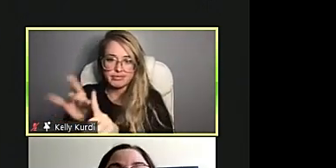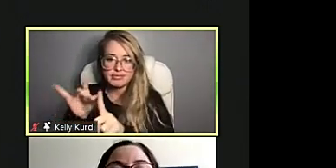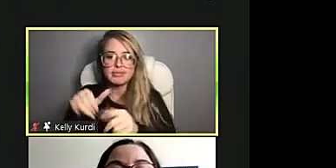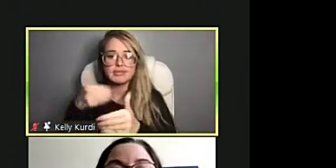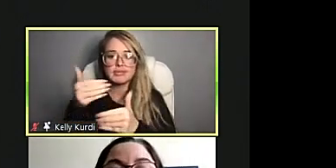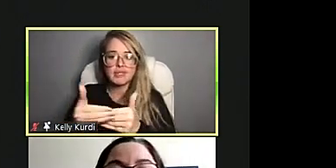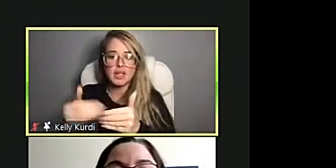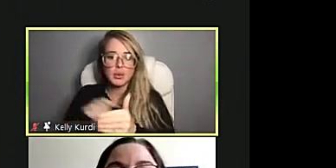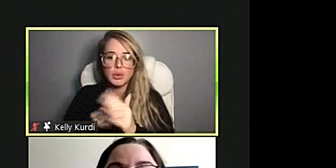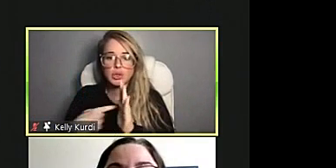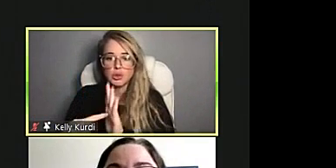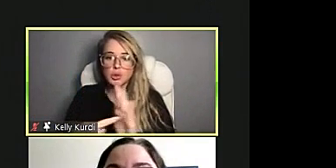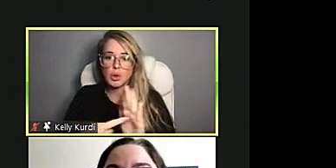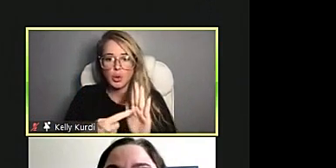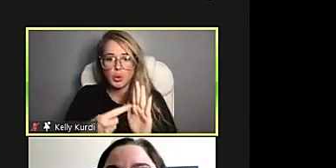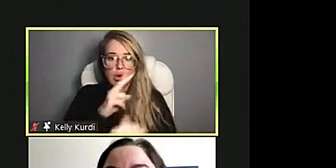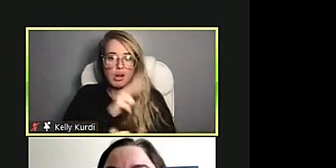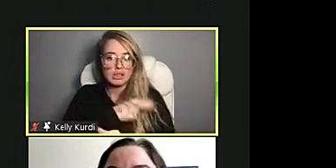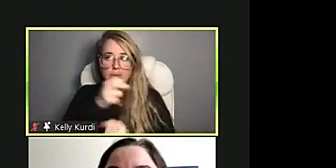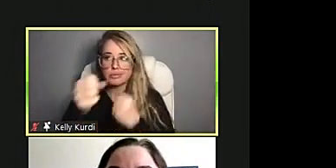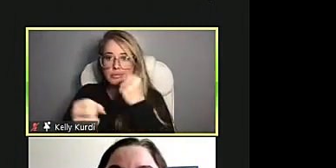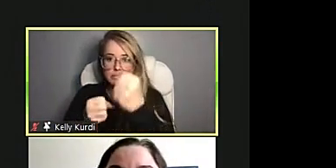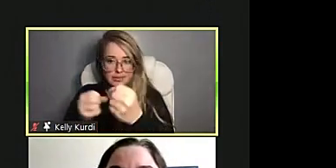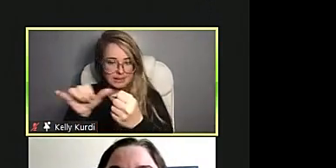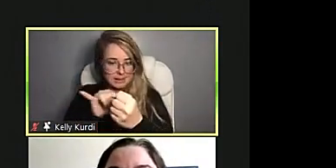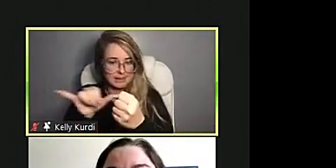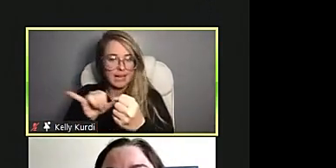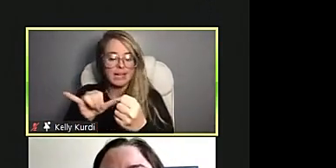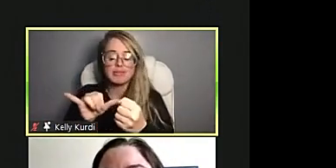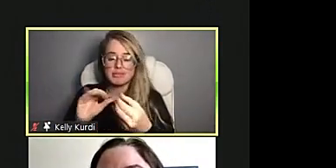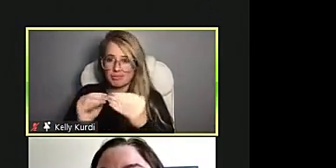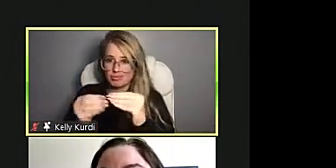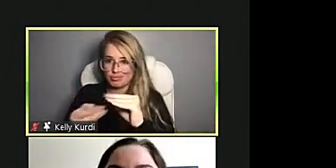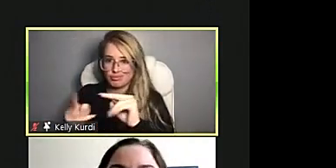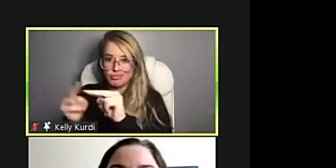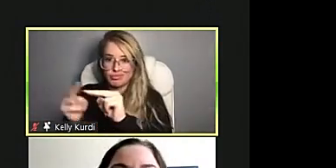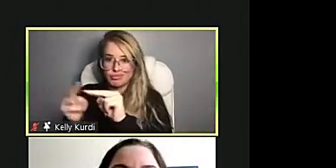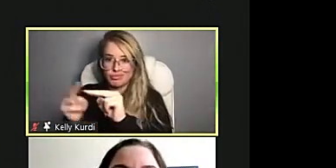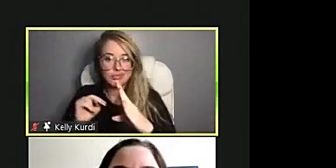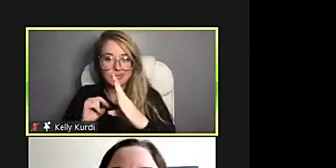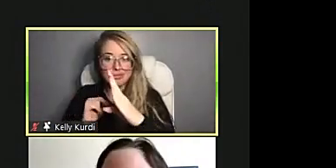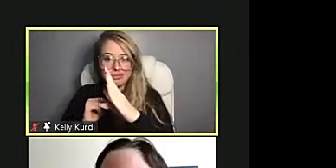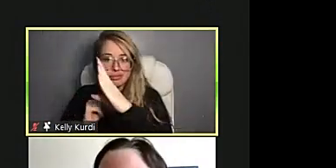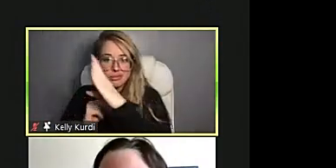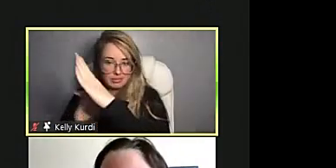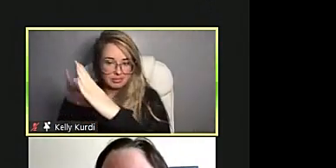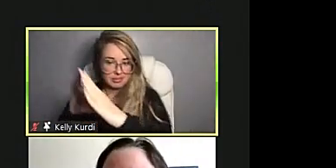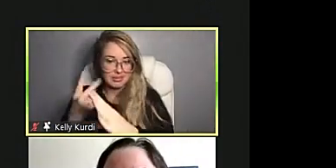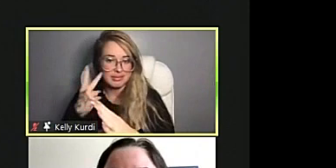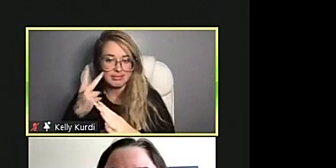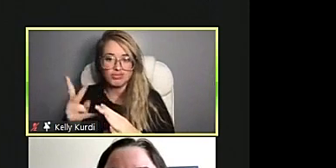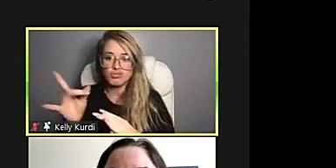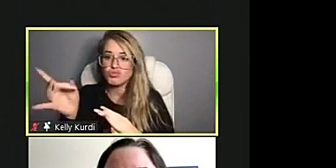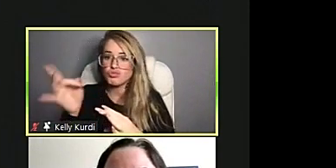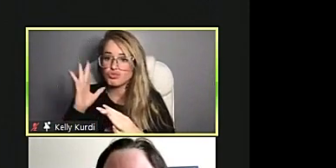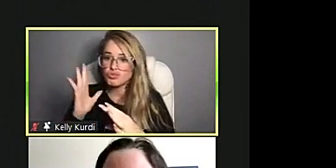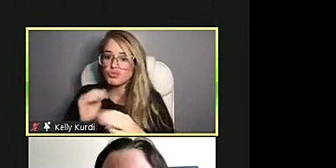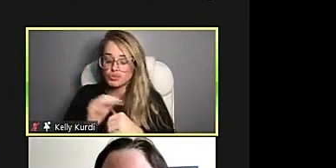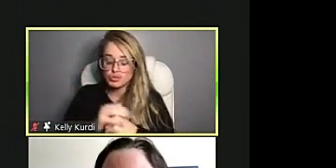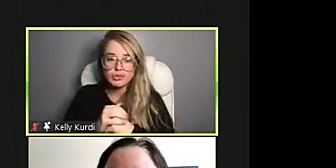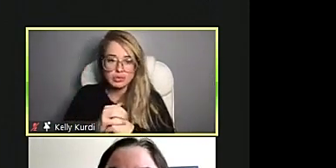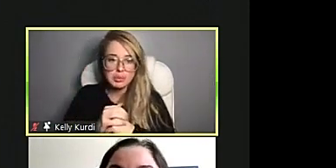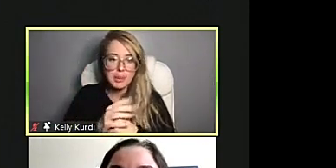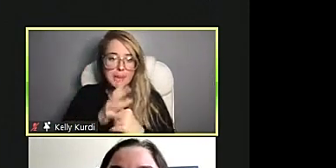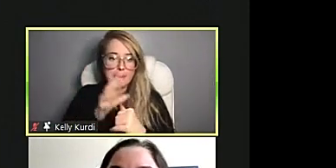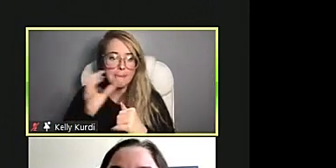our trajectory of hospitalizations also continues to rise in this current wave.